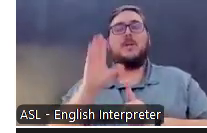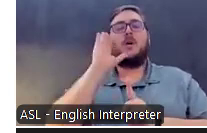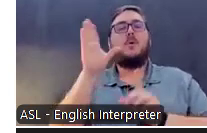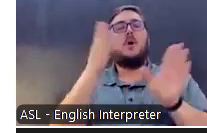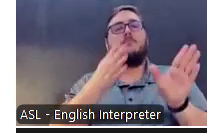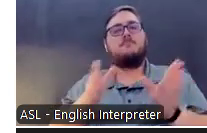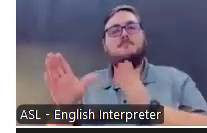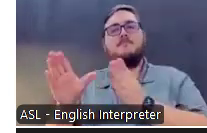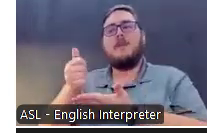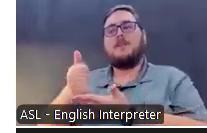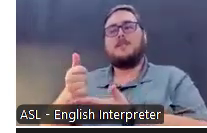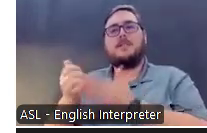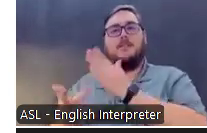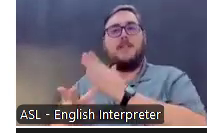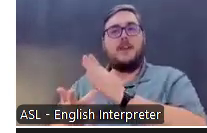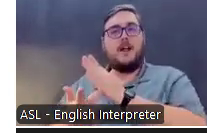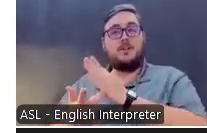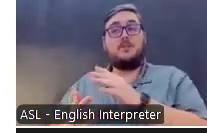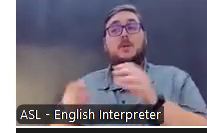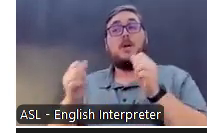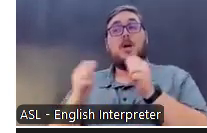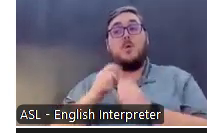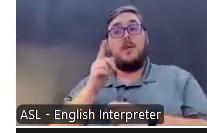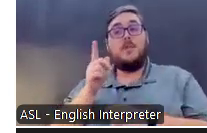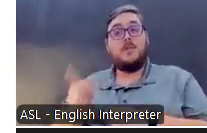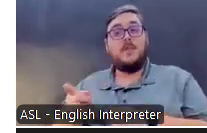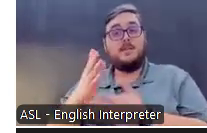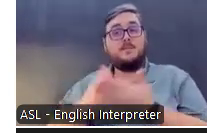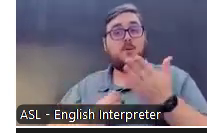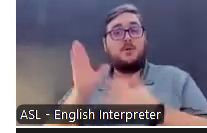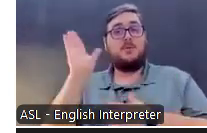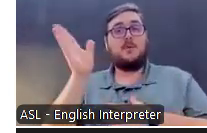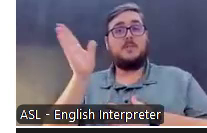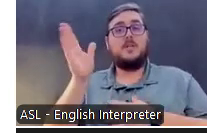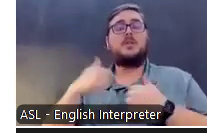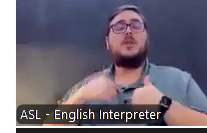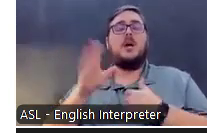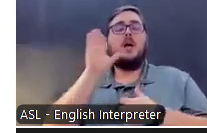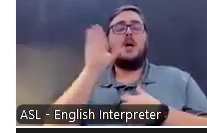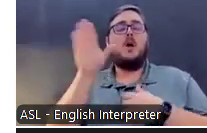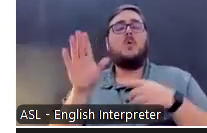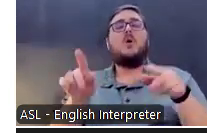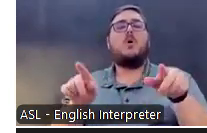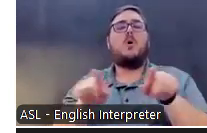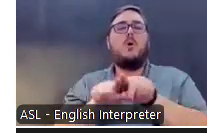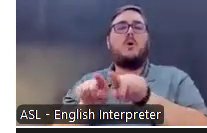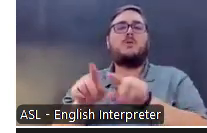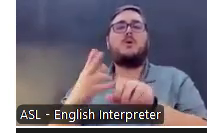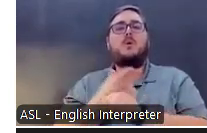technology. And throughout this part of the presentation, I'm also going to refer to assistive technology as